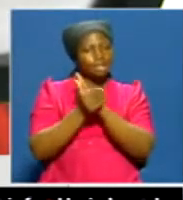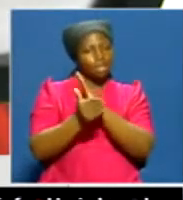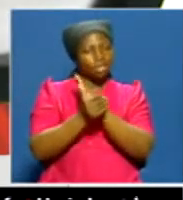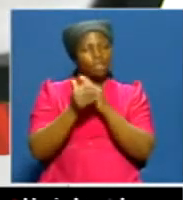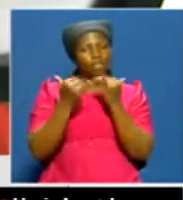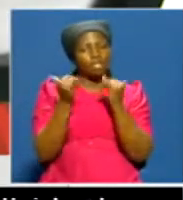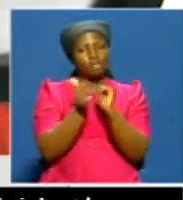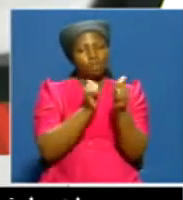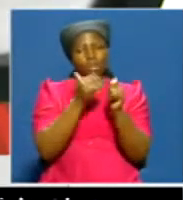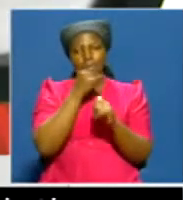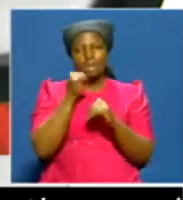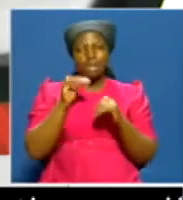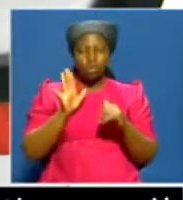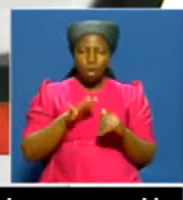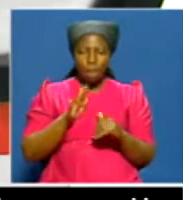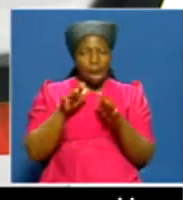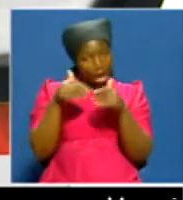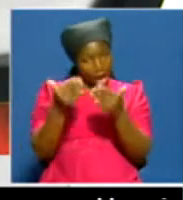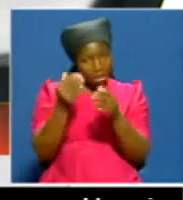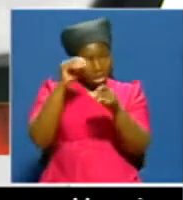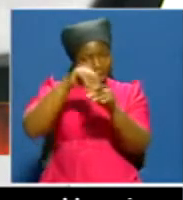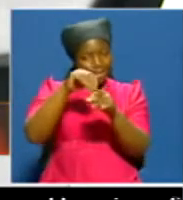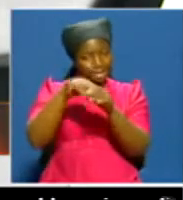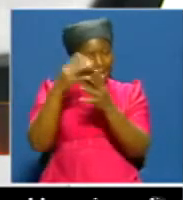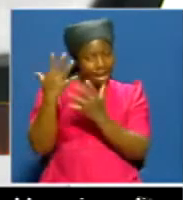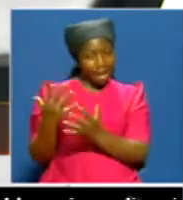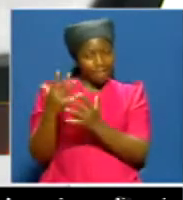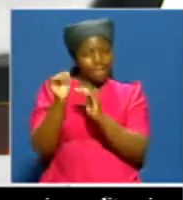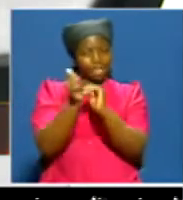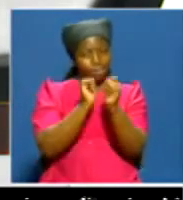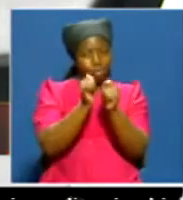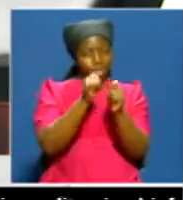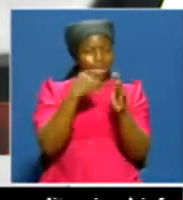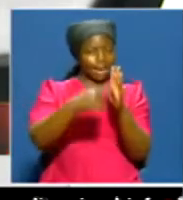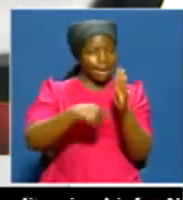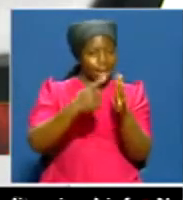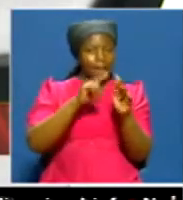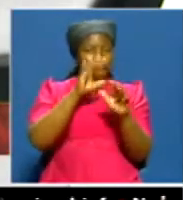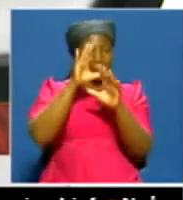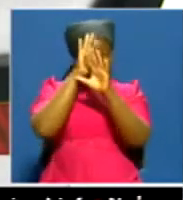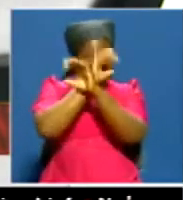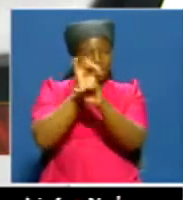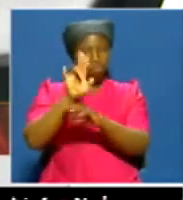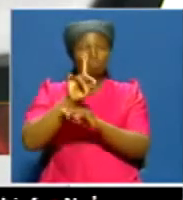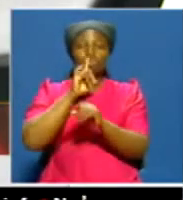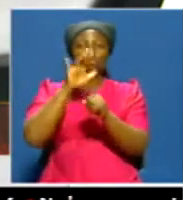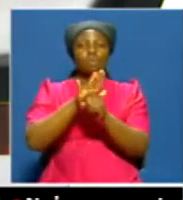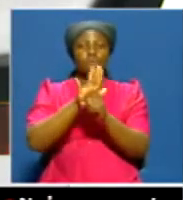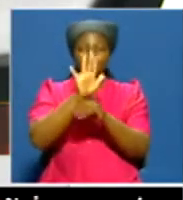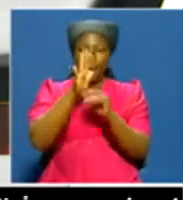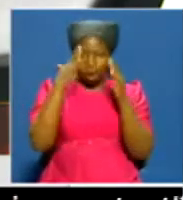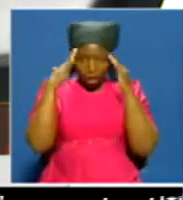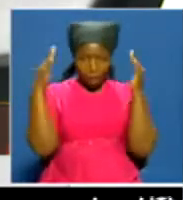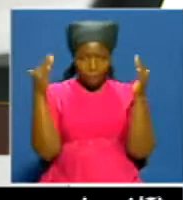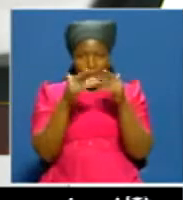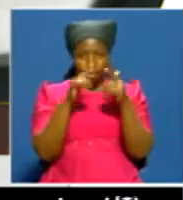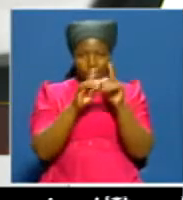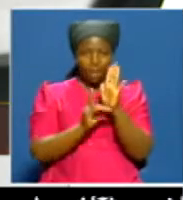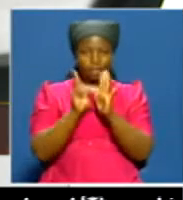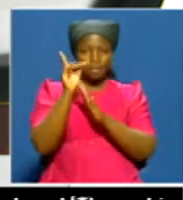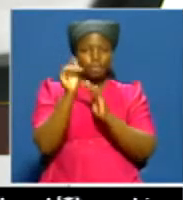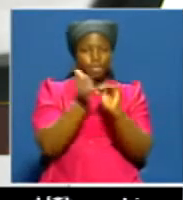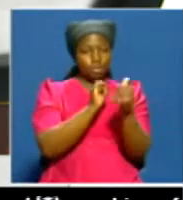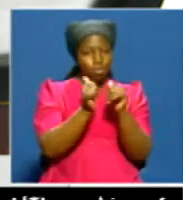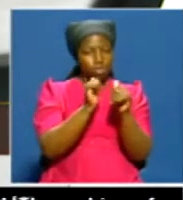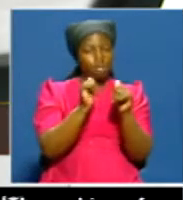by investing heavily in the sporting industry. President Kenyatta assured of his commitment to the development of sports while flagging off the